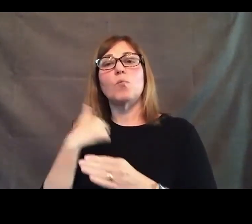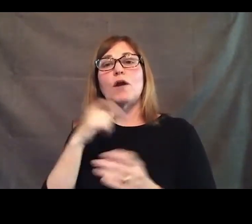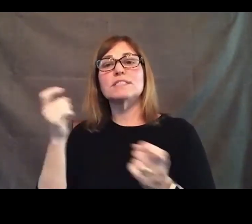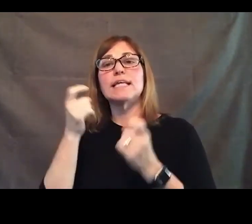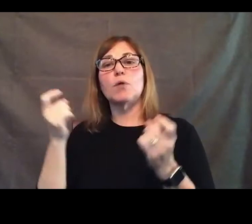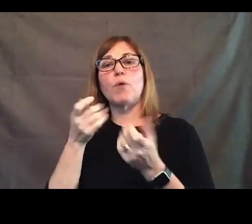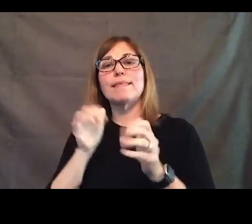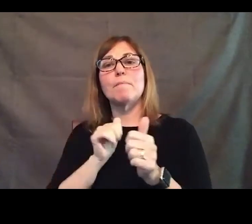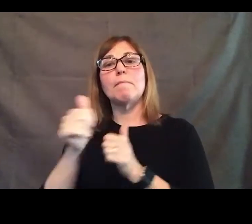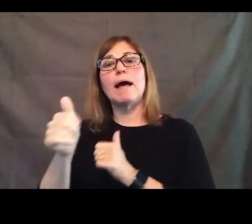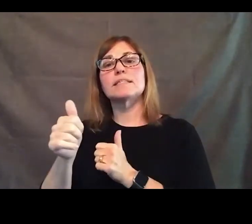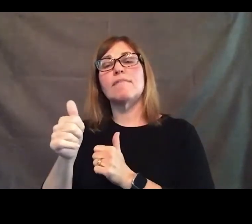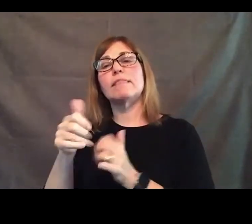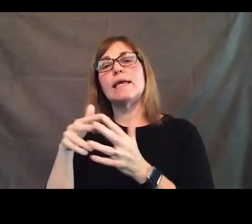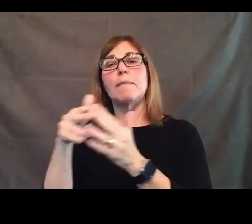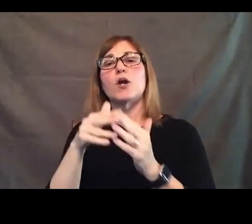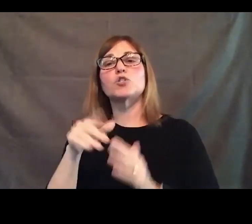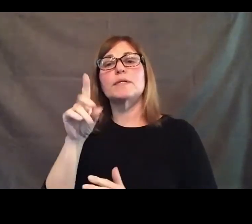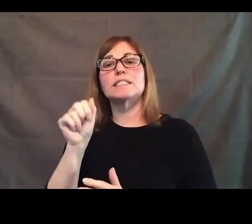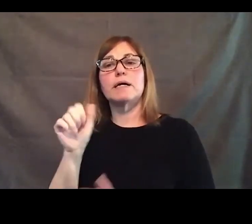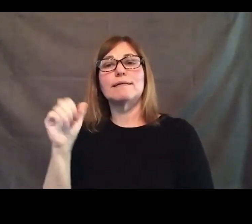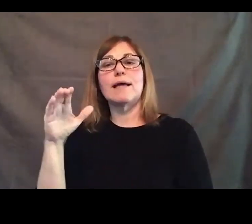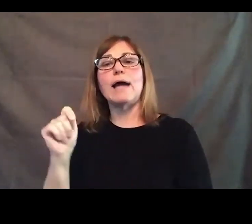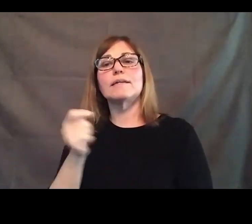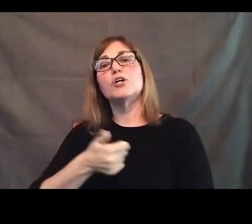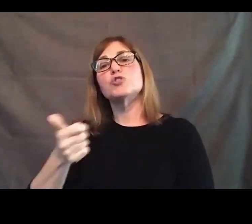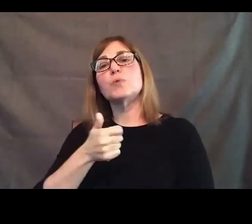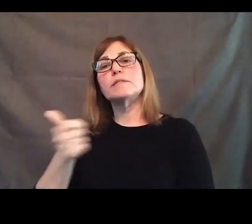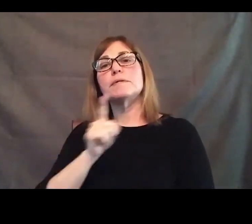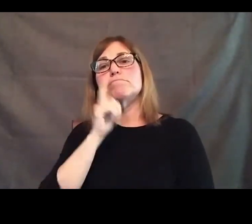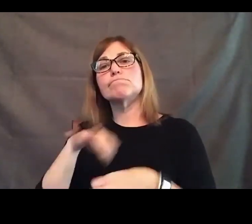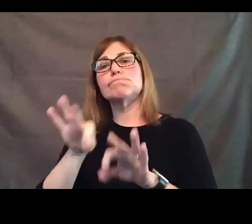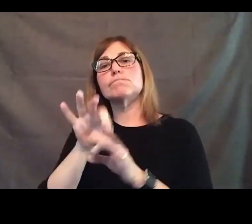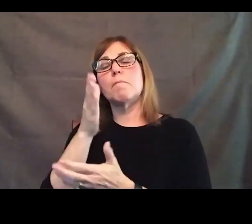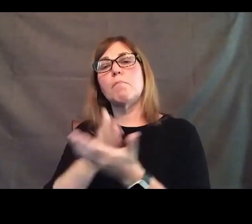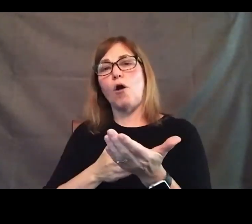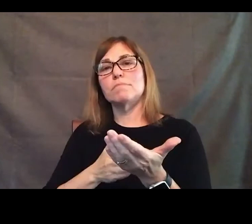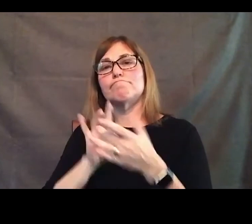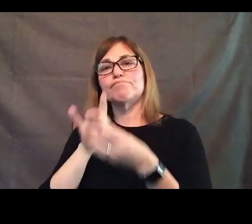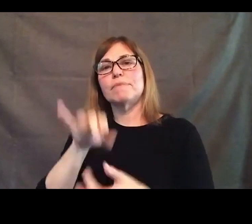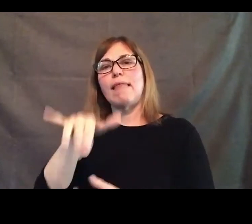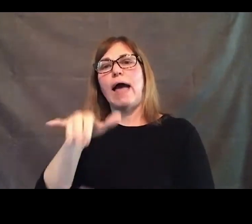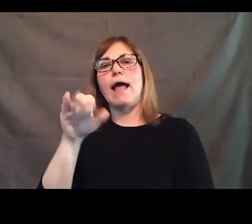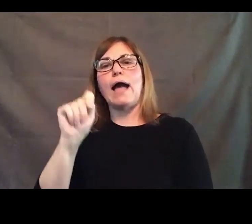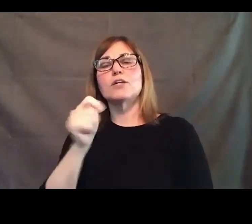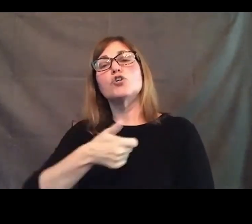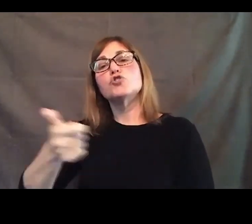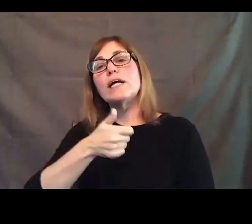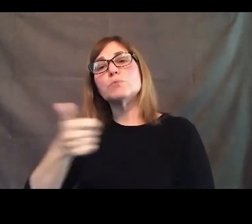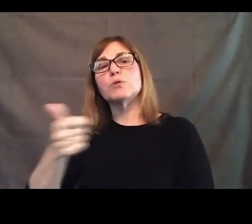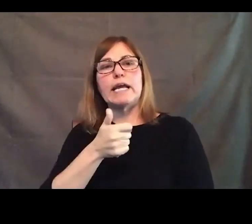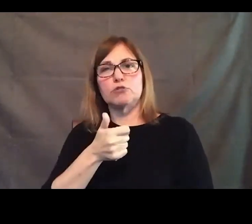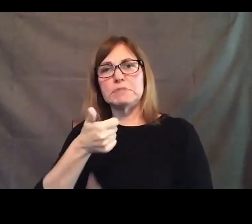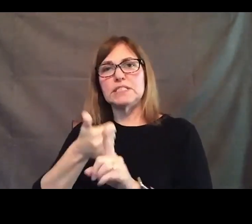Americans with Disabilities Act. Transportation is an integral part of the Act. Transportation is about independence.